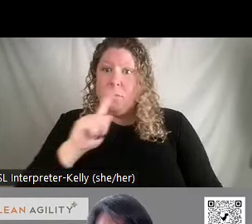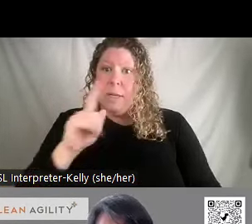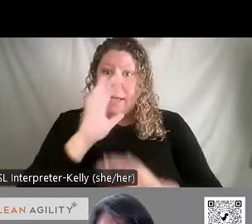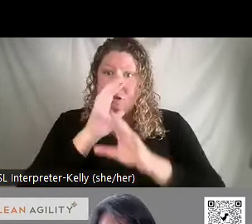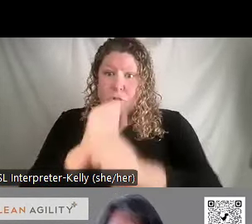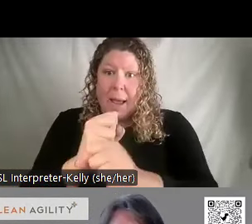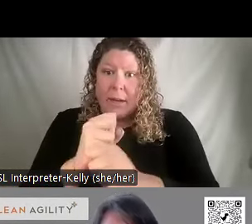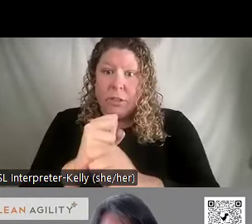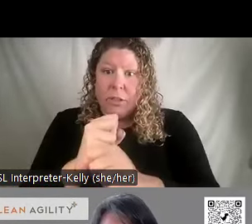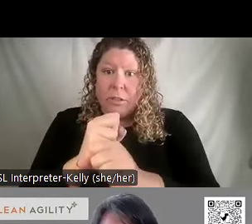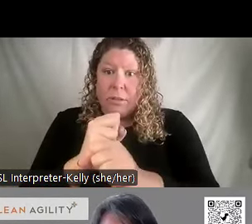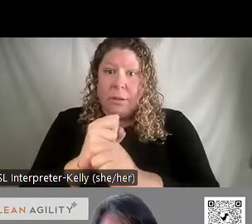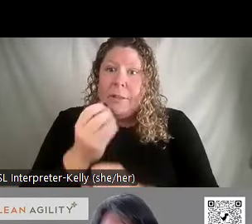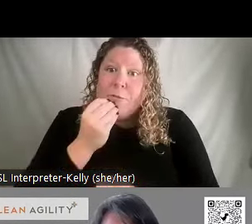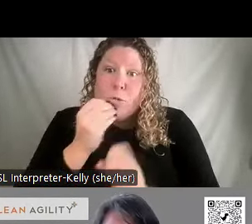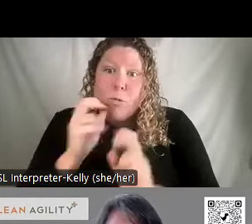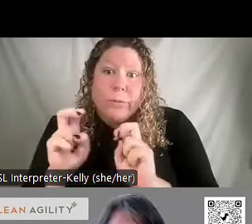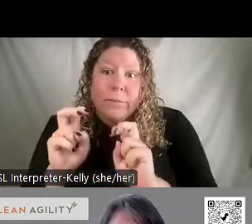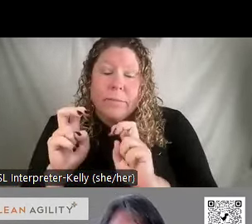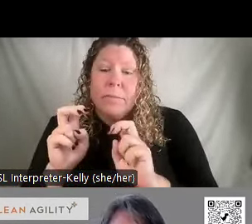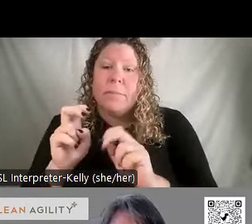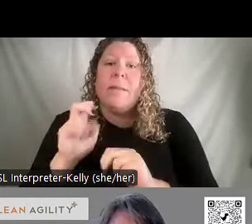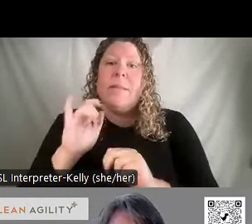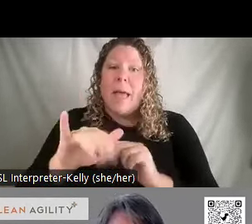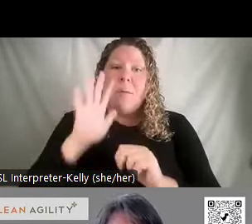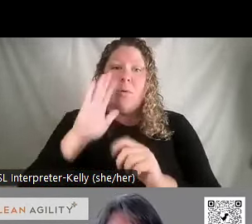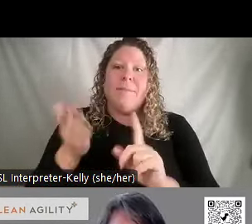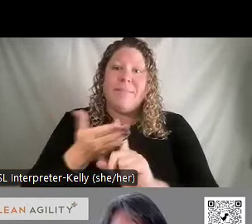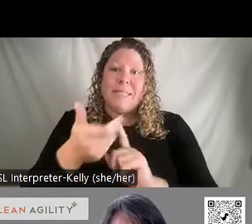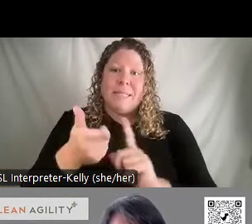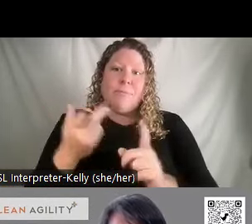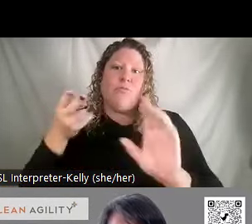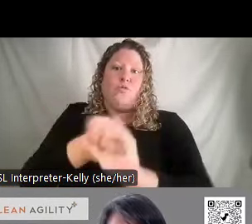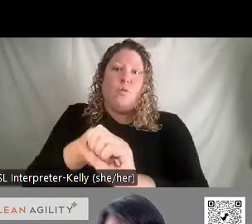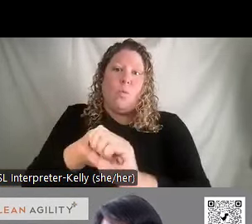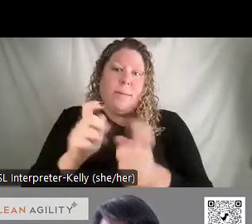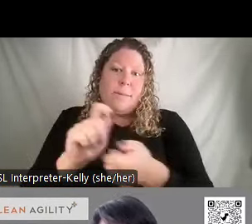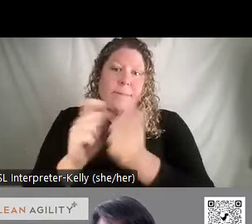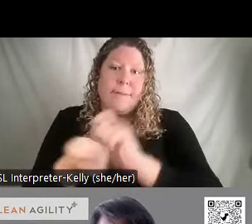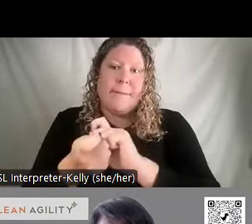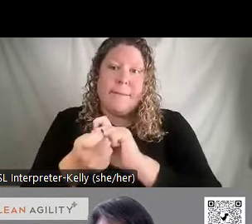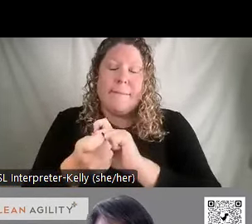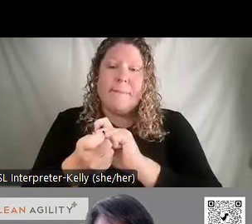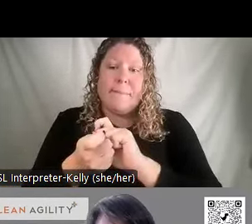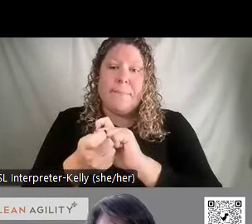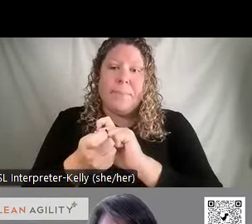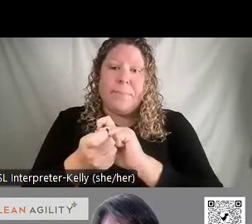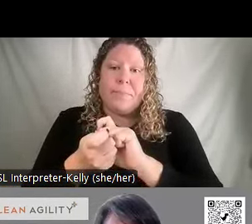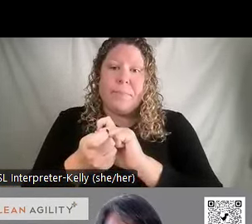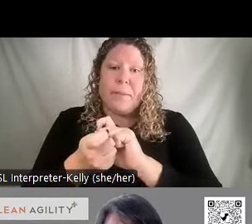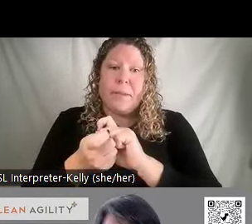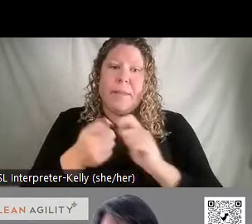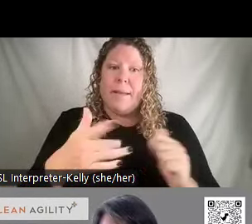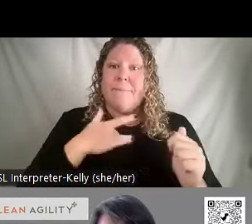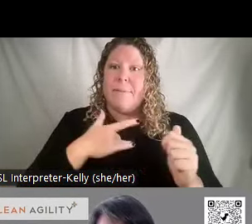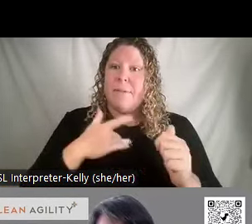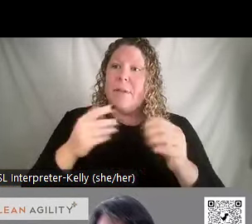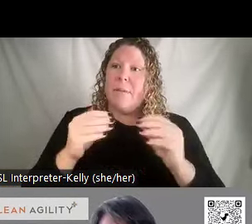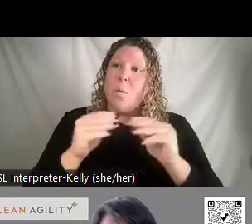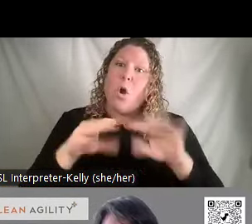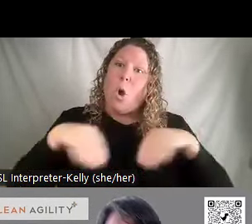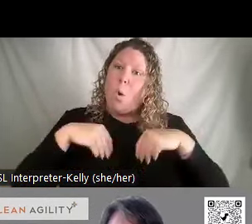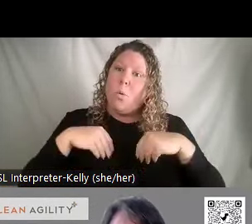something that gets them to want to get on the bus and to join you in this initiative, and frankly, create ownership on their part. So they really want